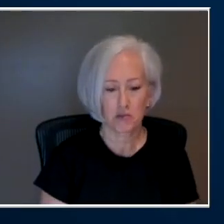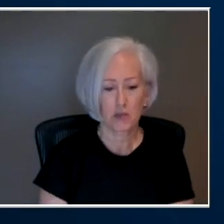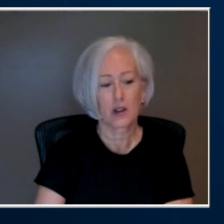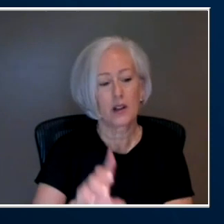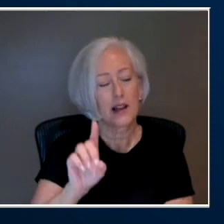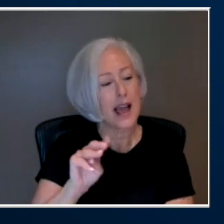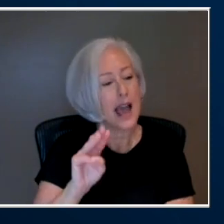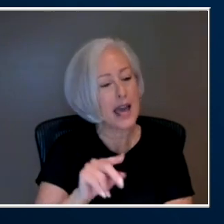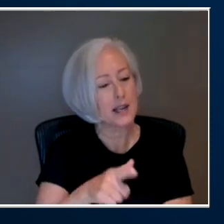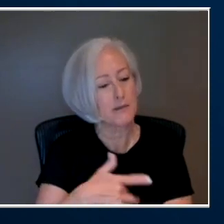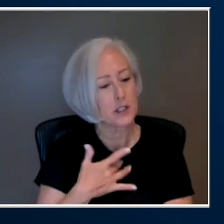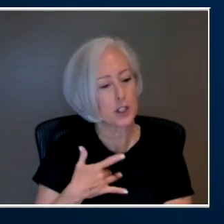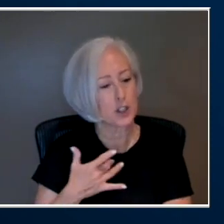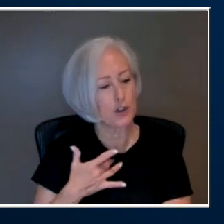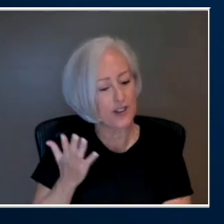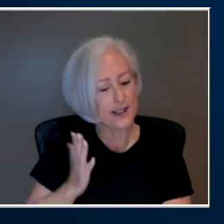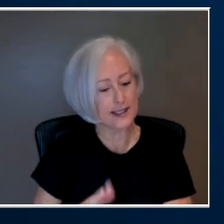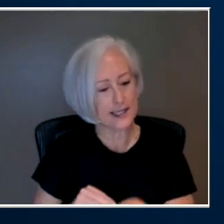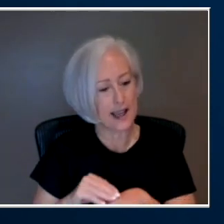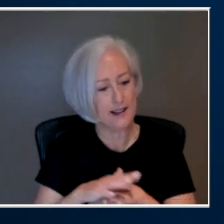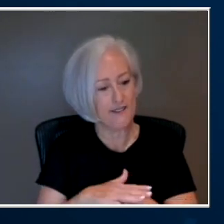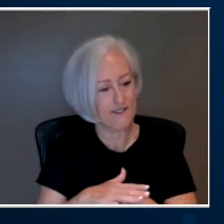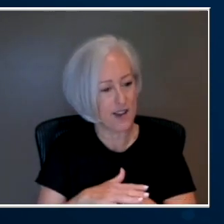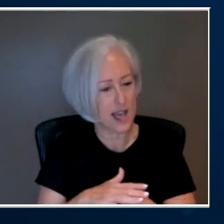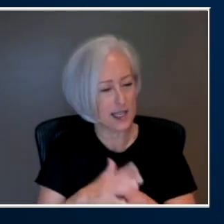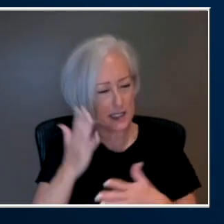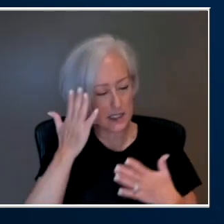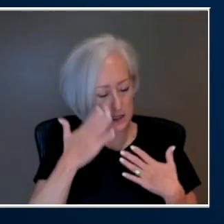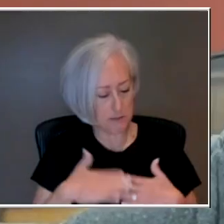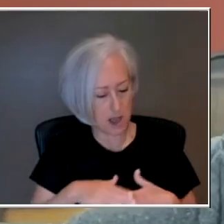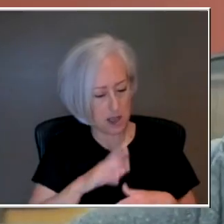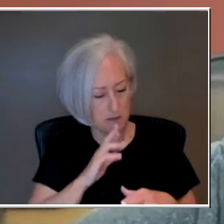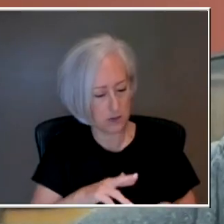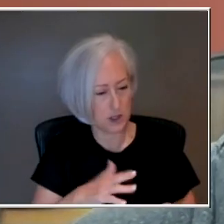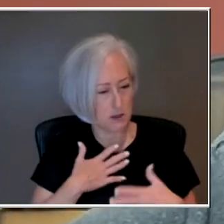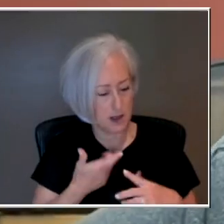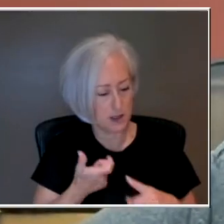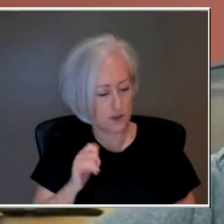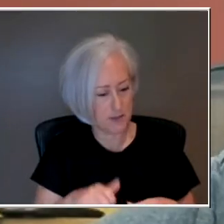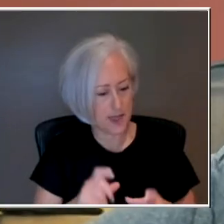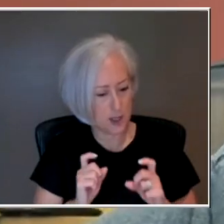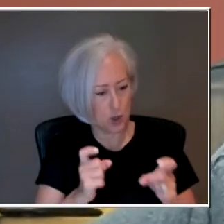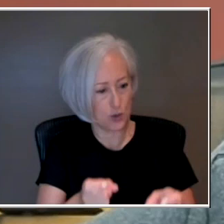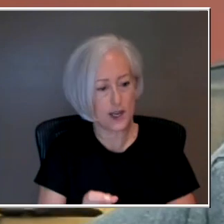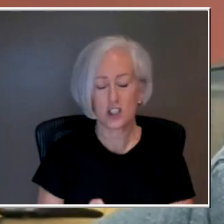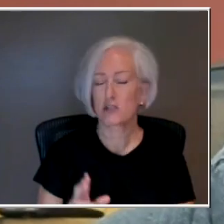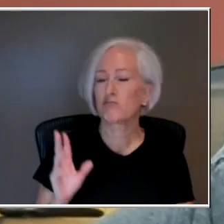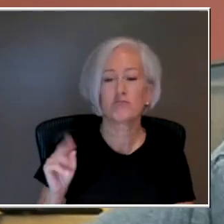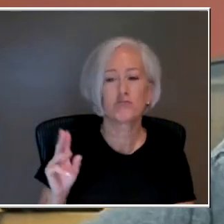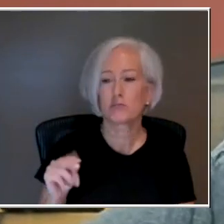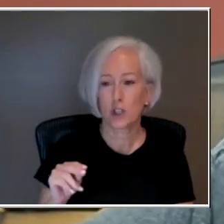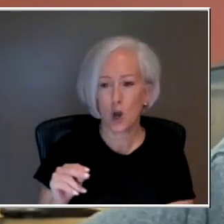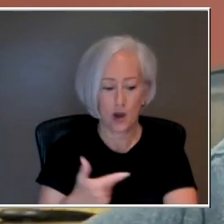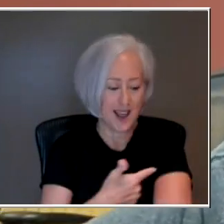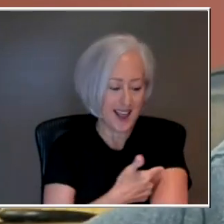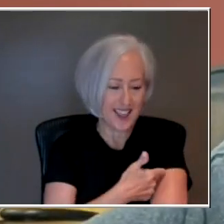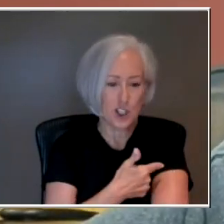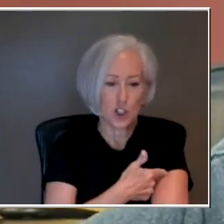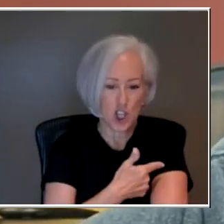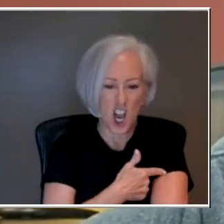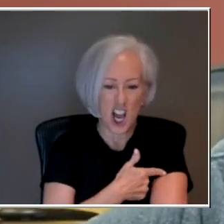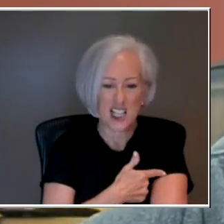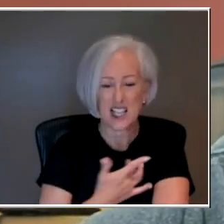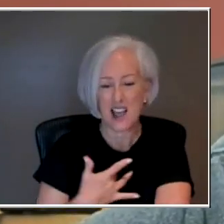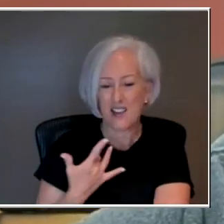any side effects from the donation? Viewer Lynn wants to know. No, ma'am. The shots made my bones a little bit sore when they